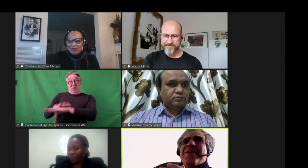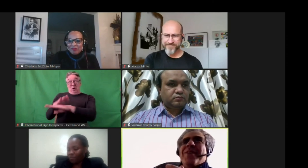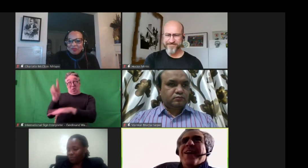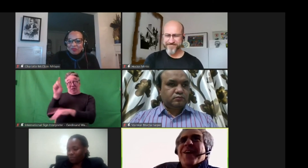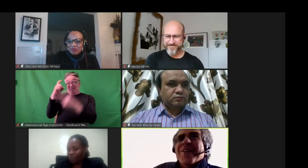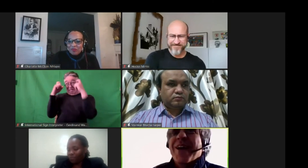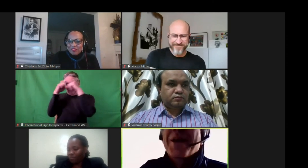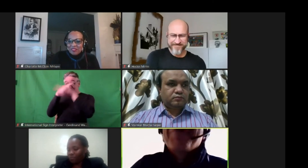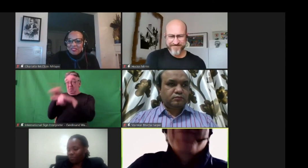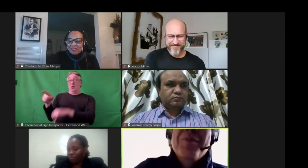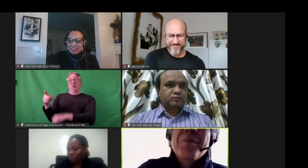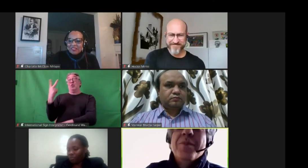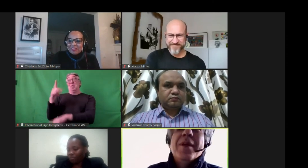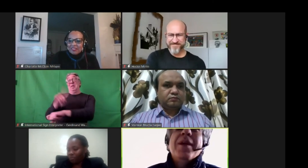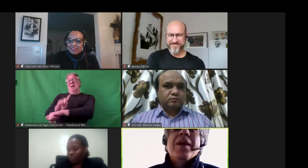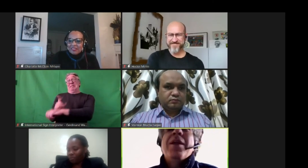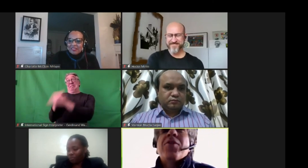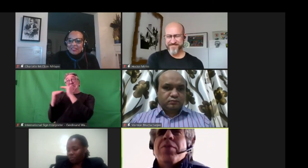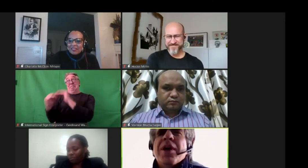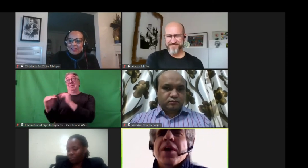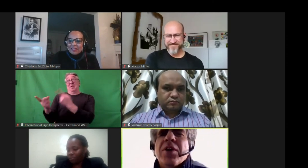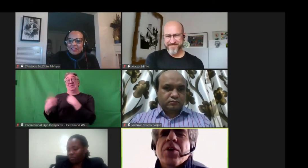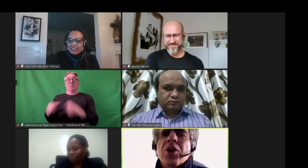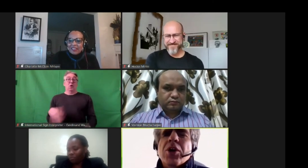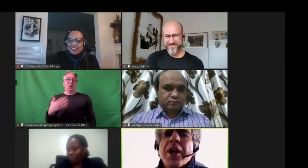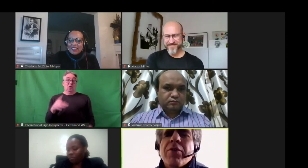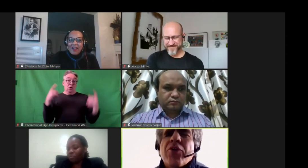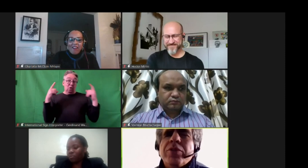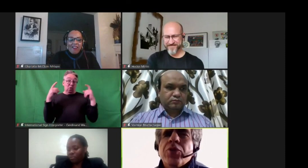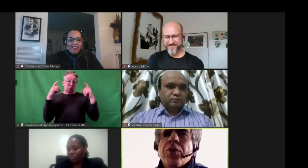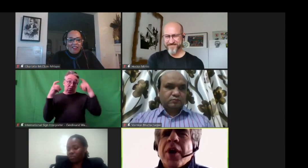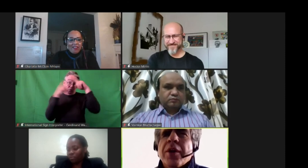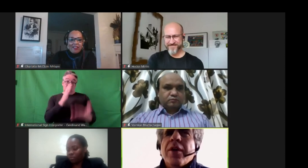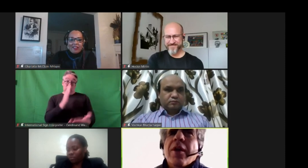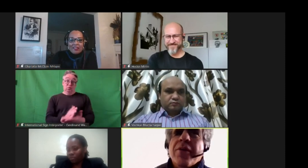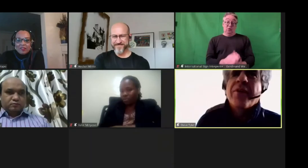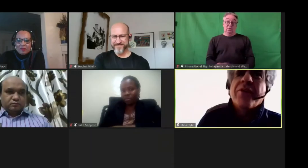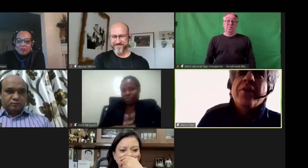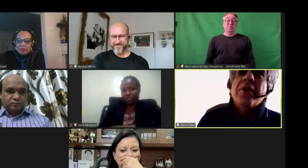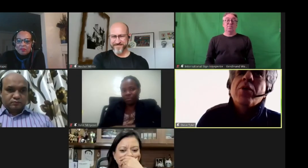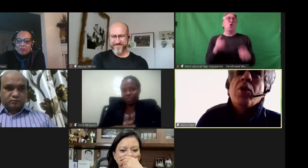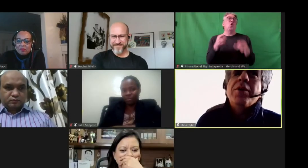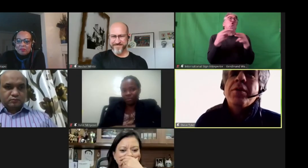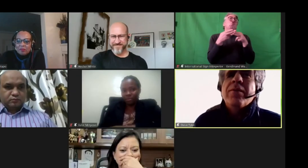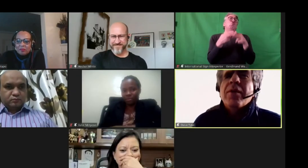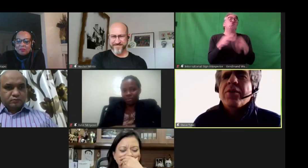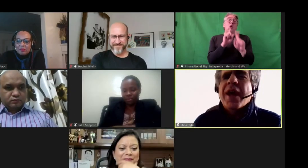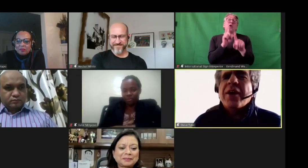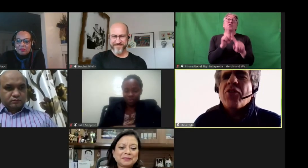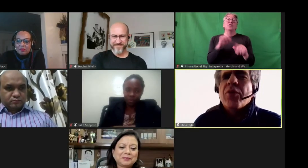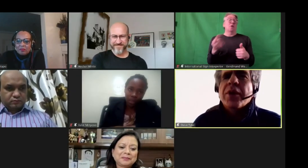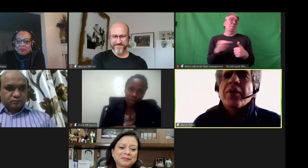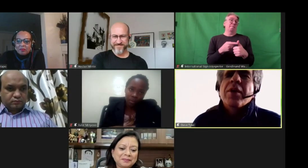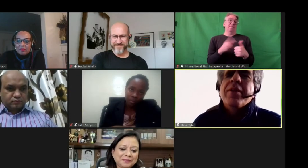Good, thank you. It is complicated. Here are some shortcut answers. One, to